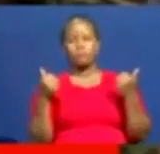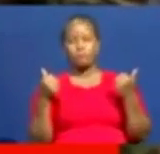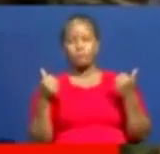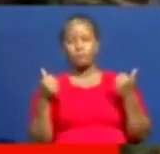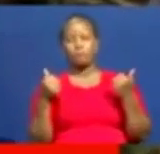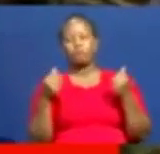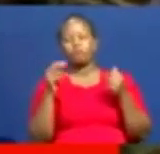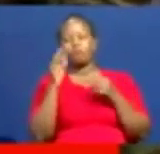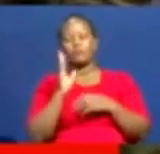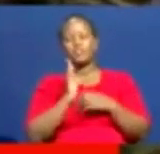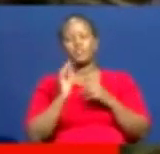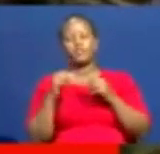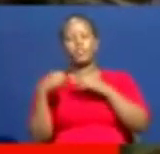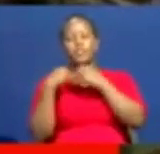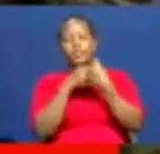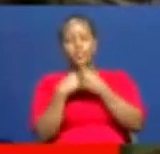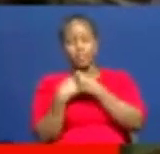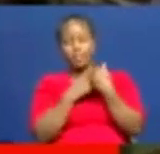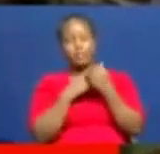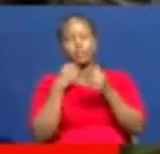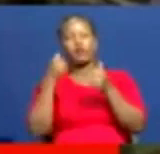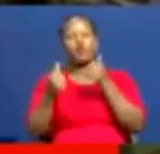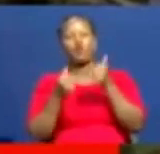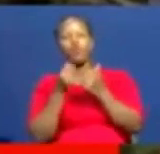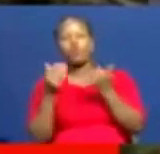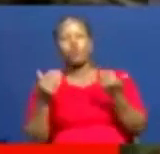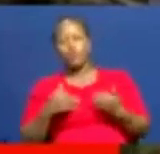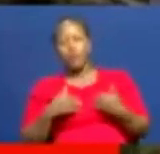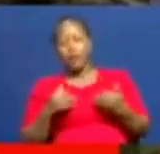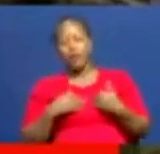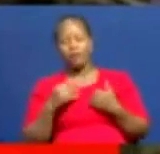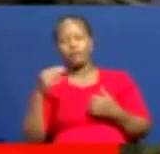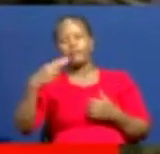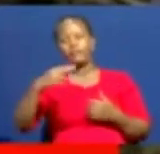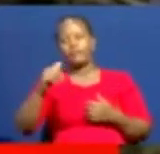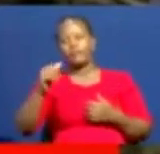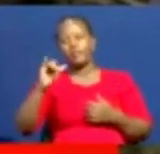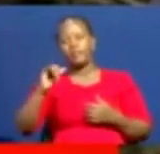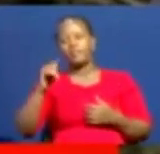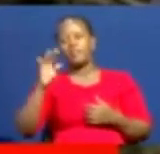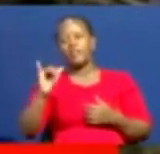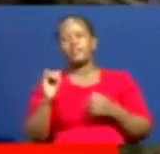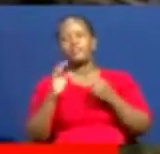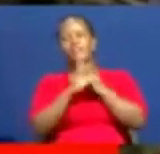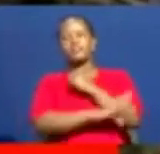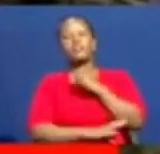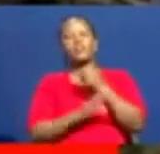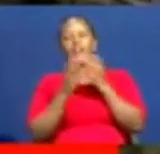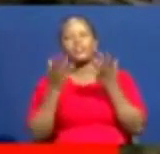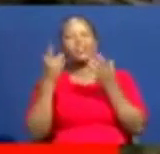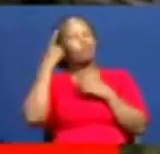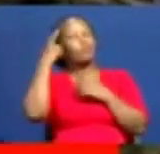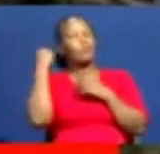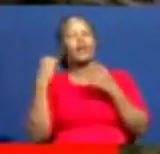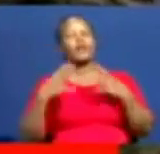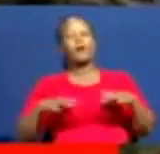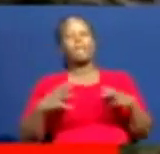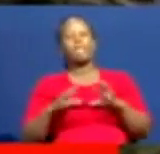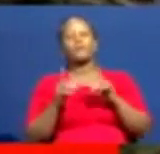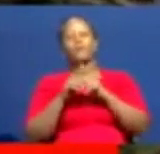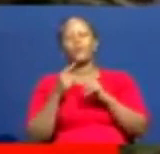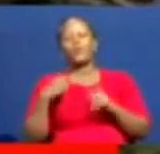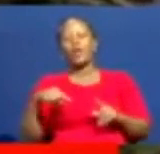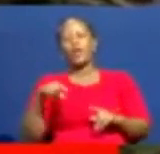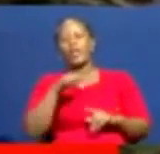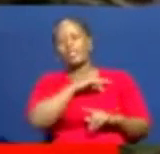the security challenges that exist in Haiti, a country of black people like us.